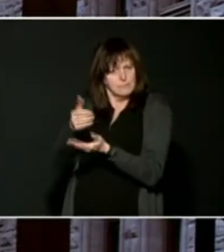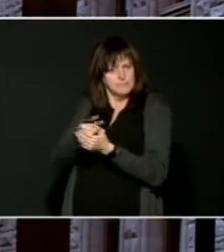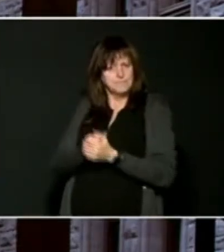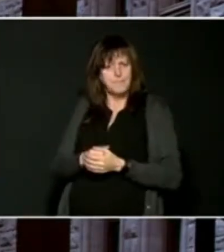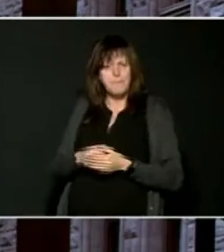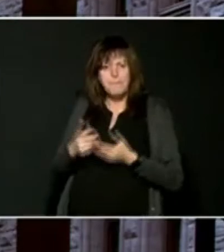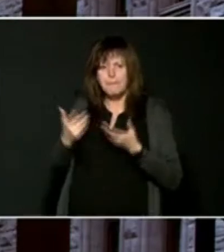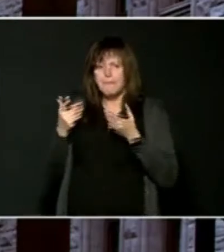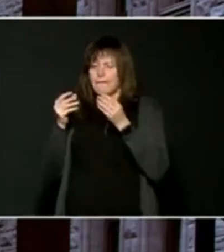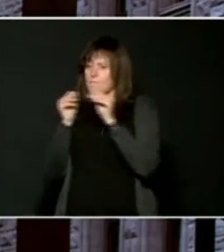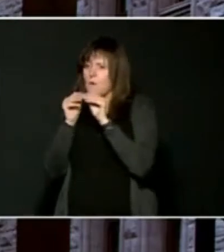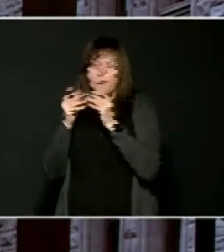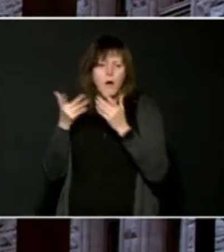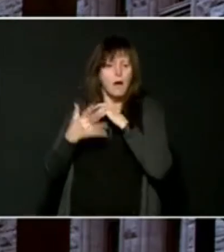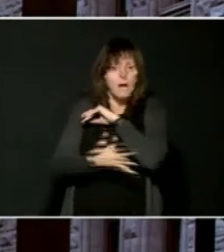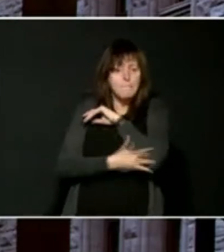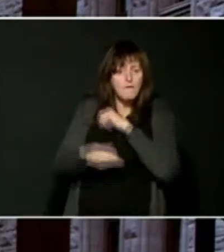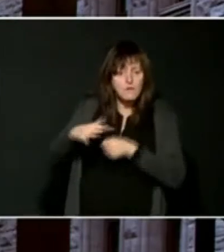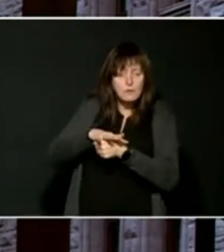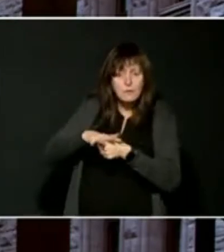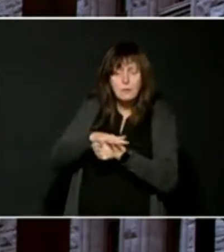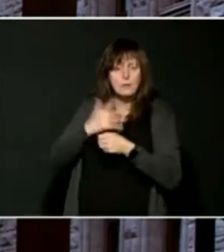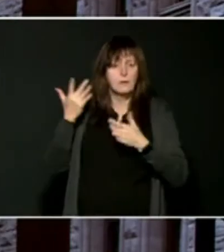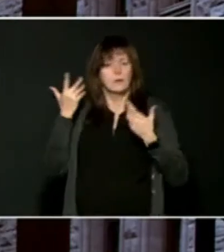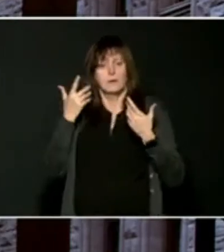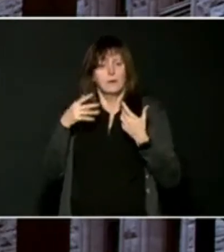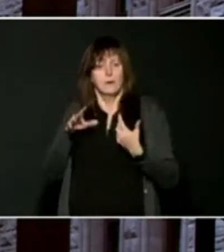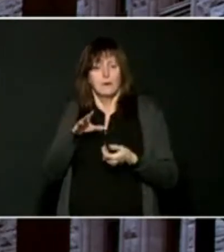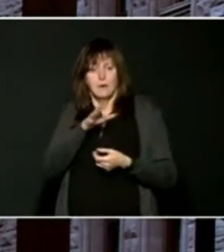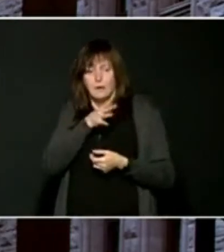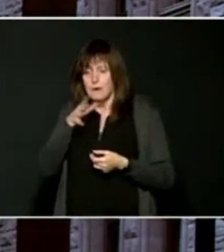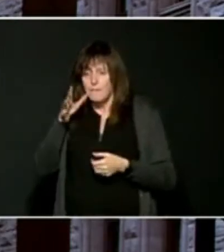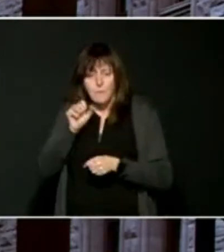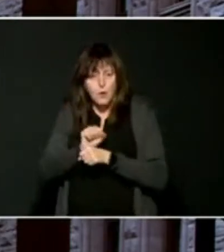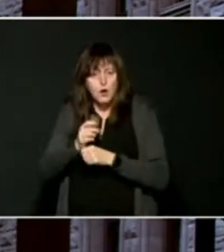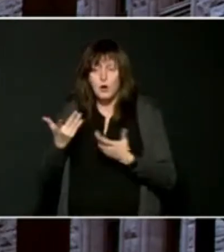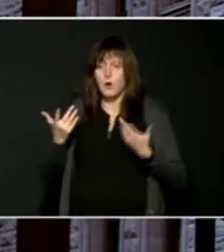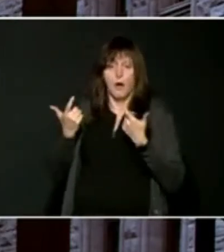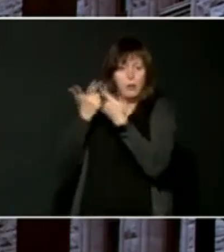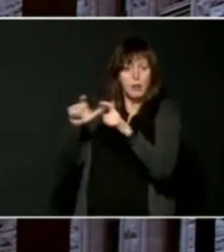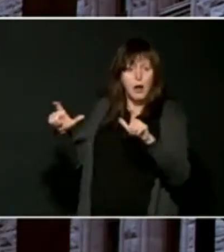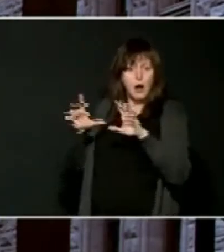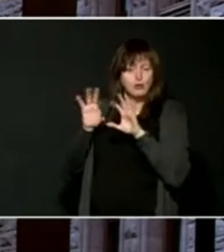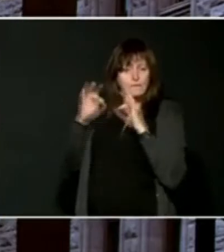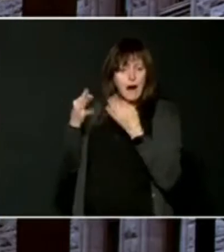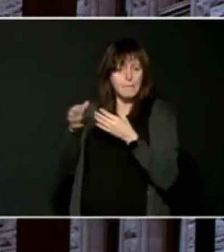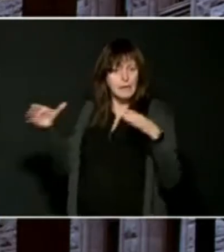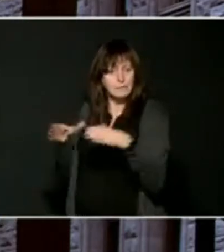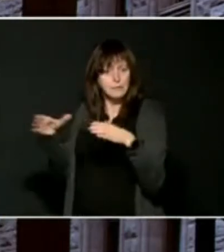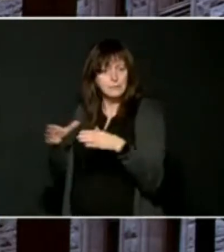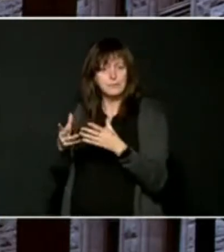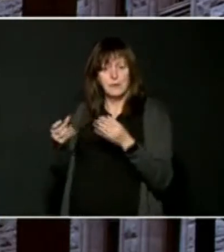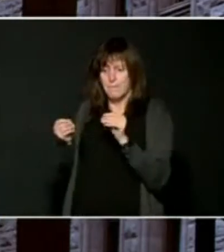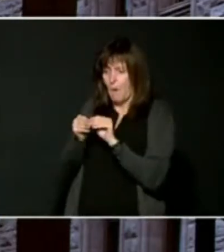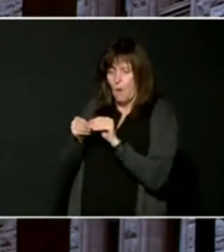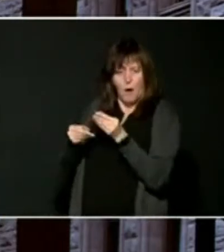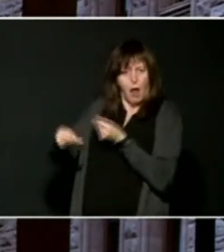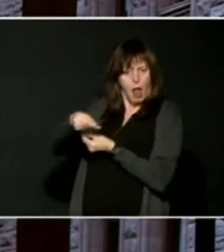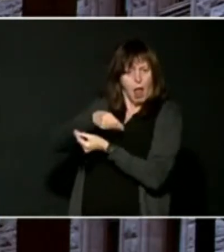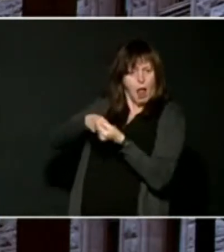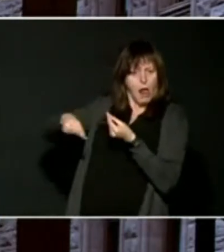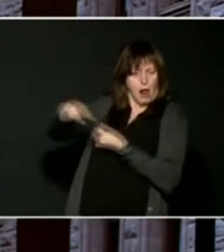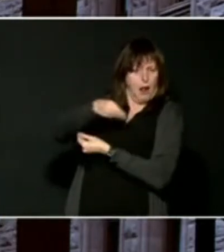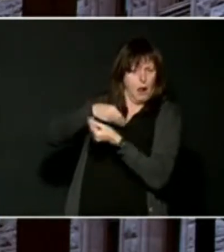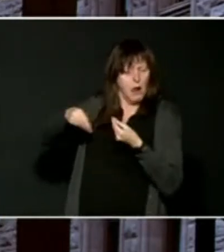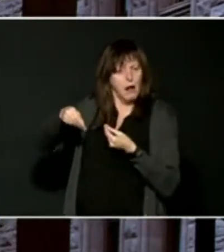essential workers there, larger families in extended family gatherings with more transmission possible. So we're continuing to drive at